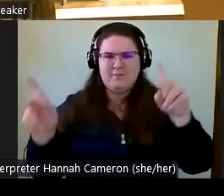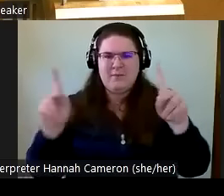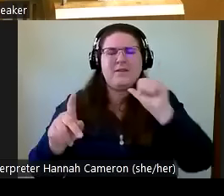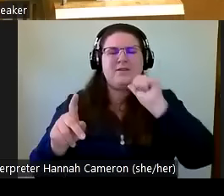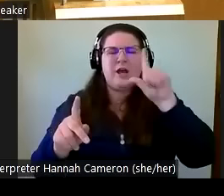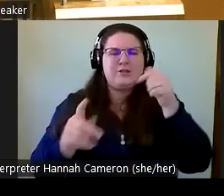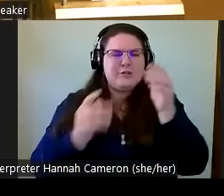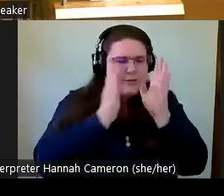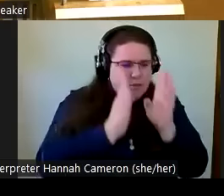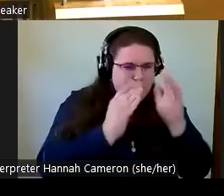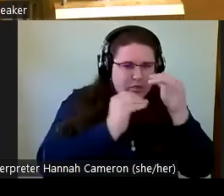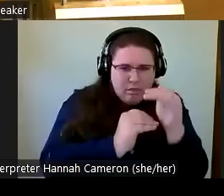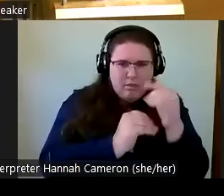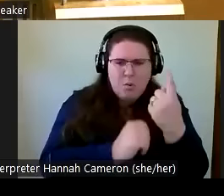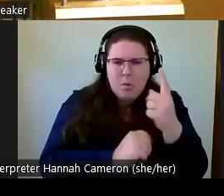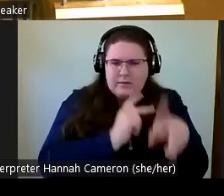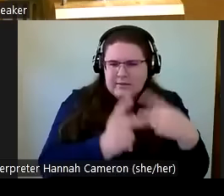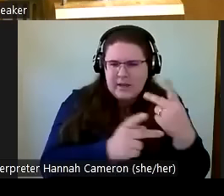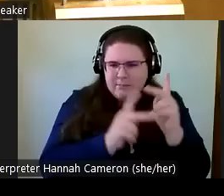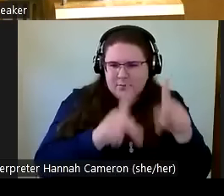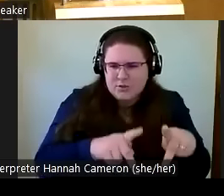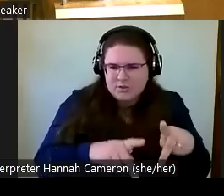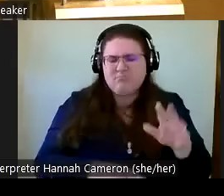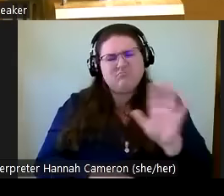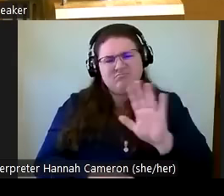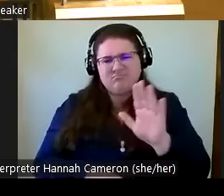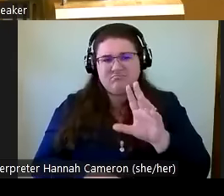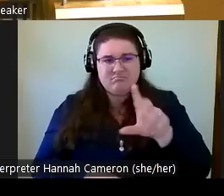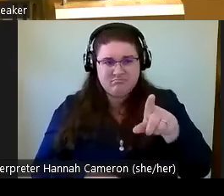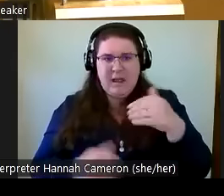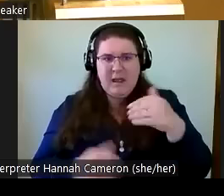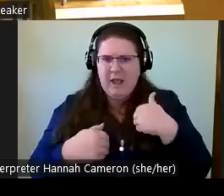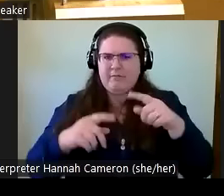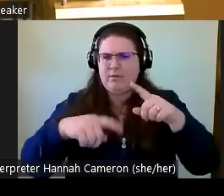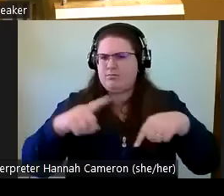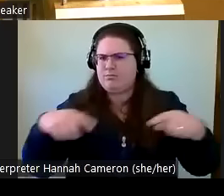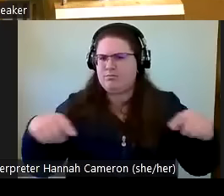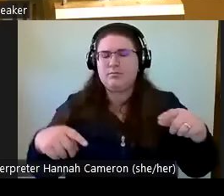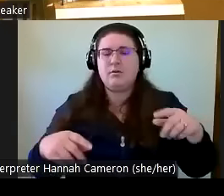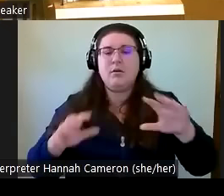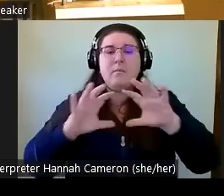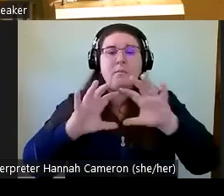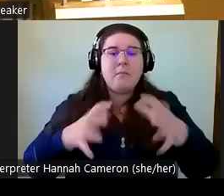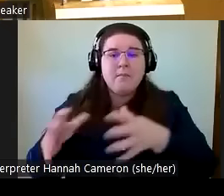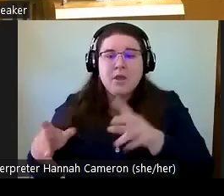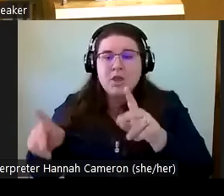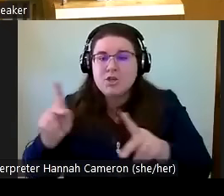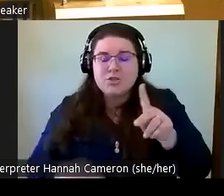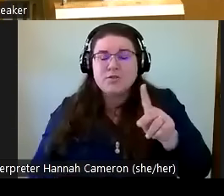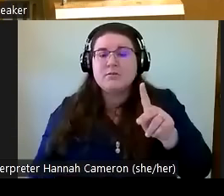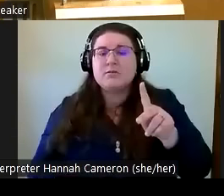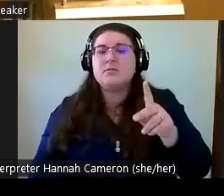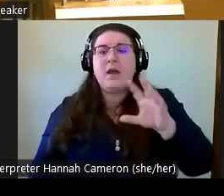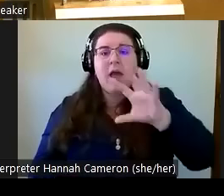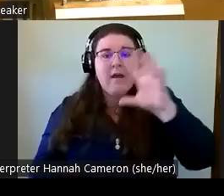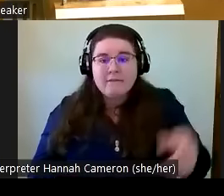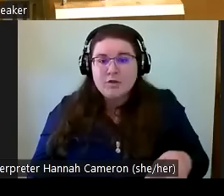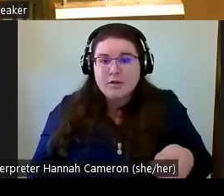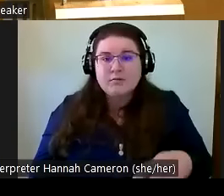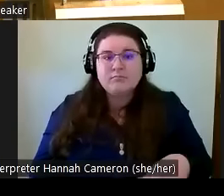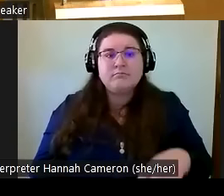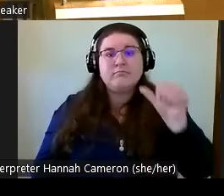And it turns out that that's true. Whether you look at populations in Africa, Asia, Caucasian populations across